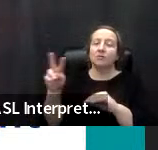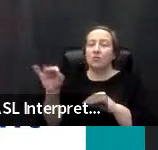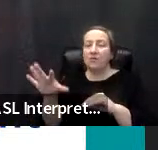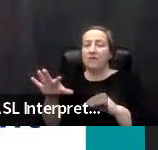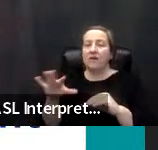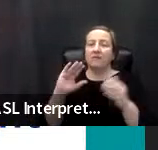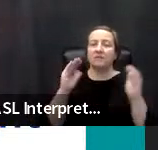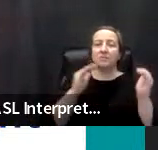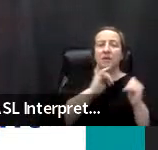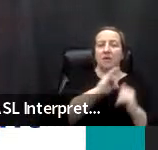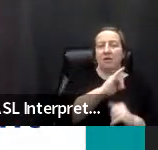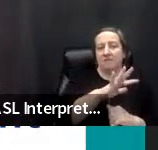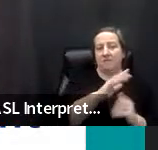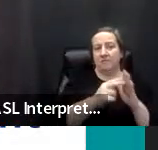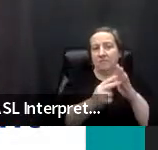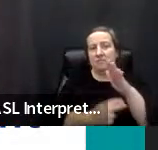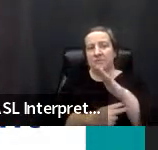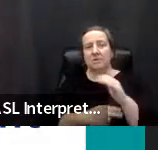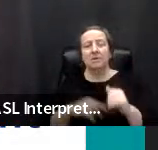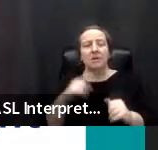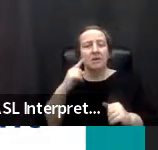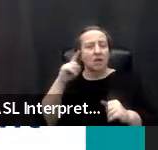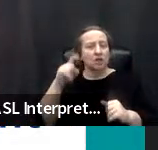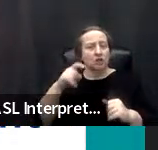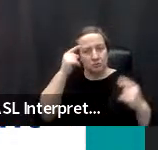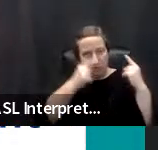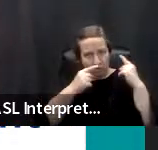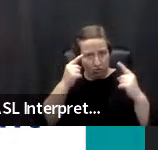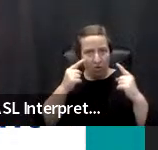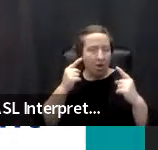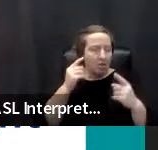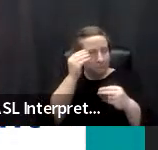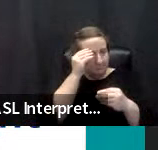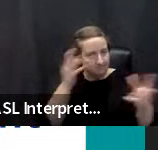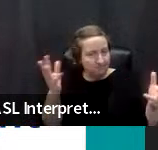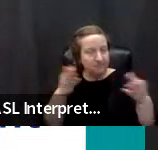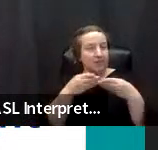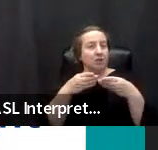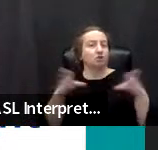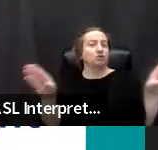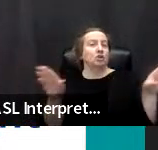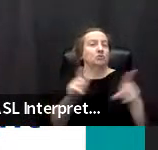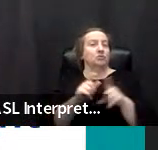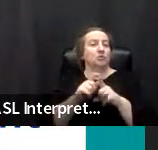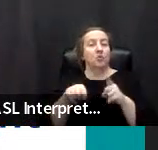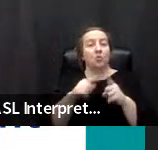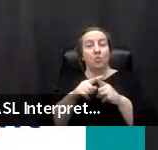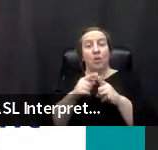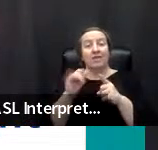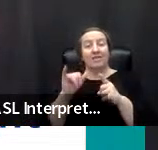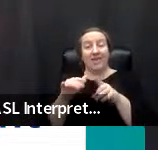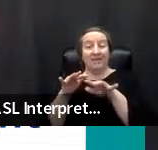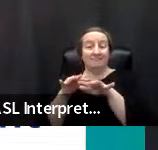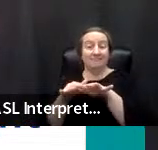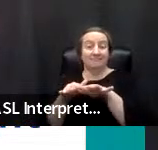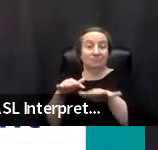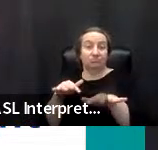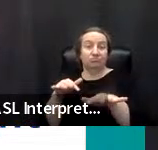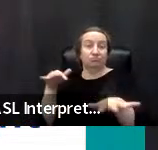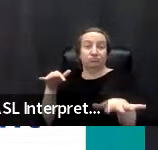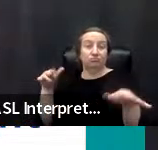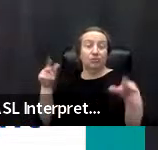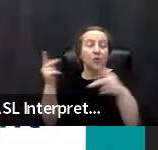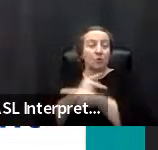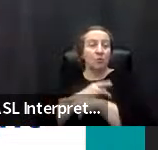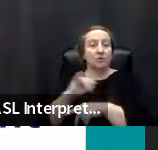bridge. I think it should be noted and thought about just in general terms that as the congestion has reached peak